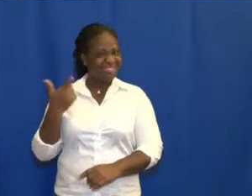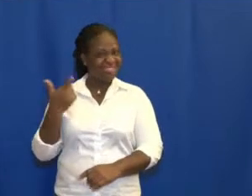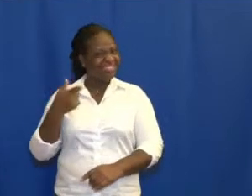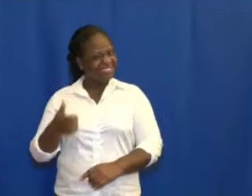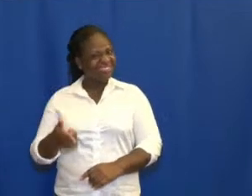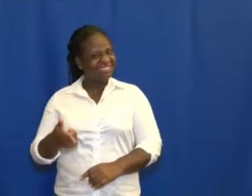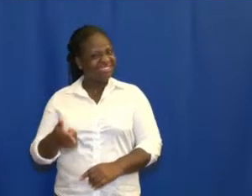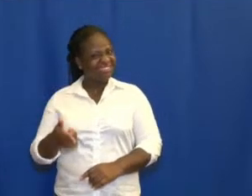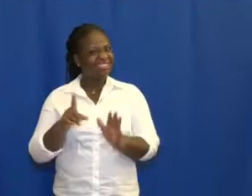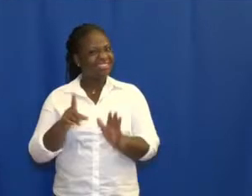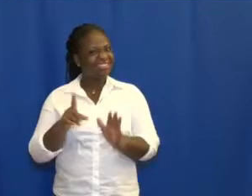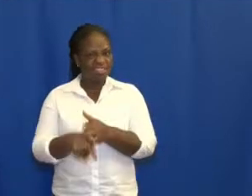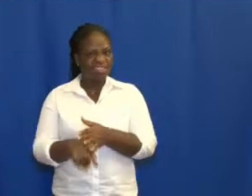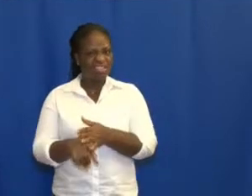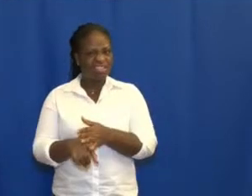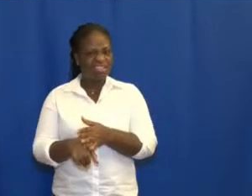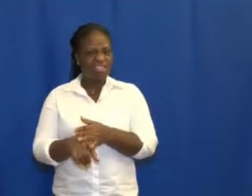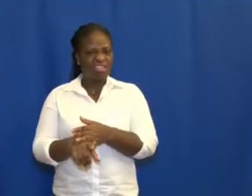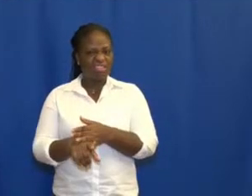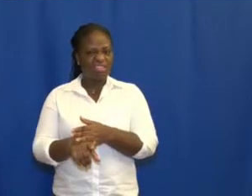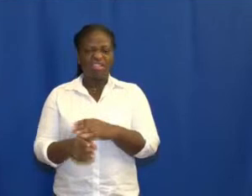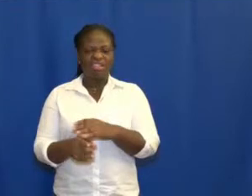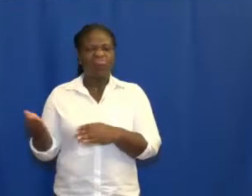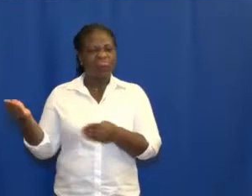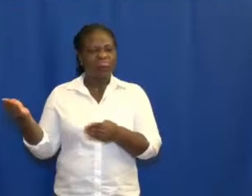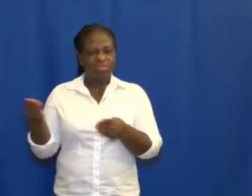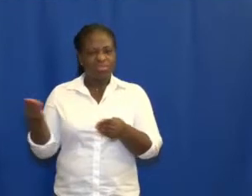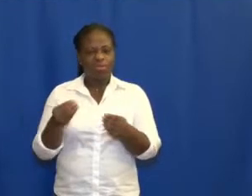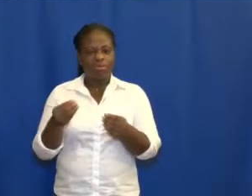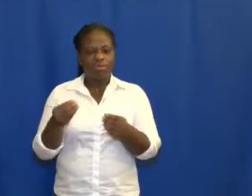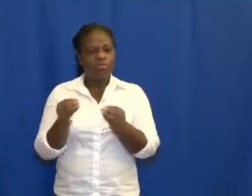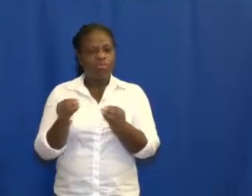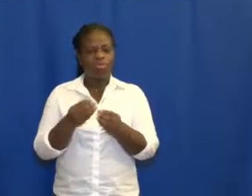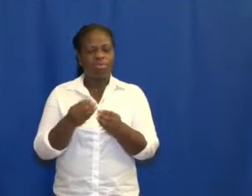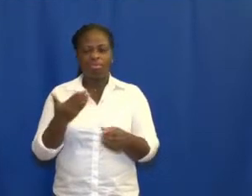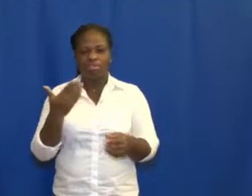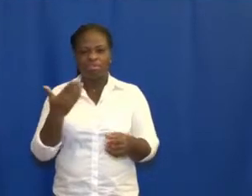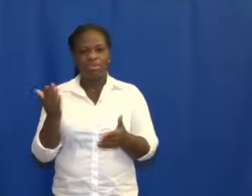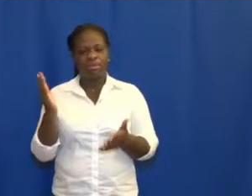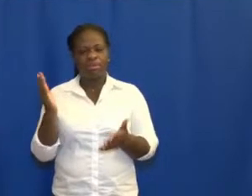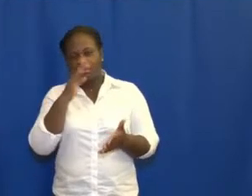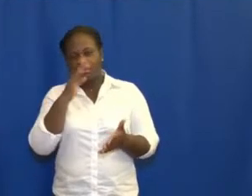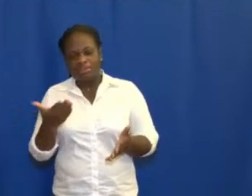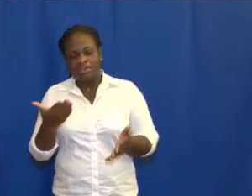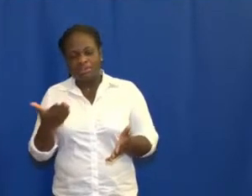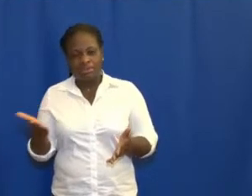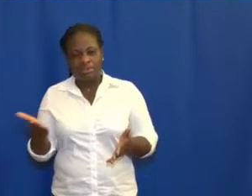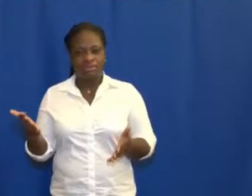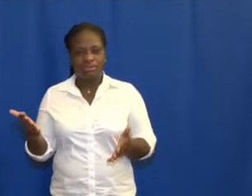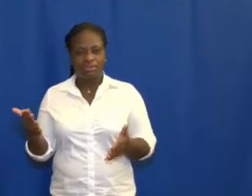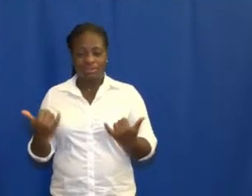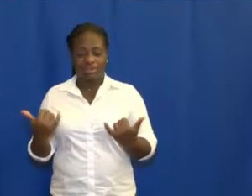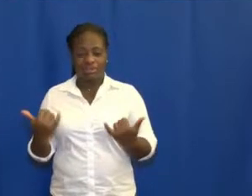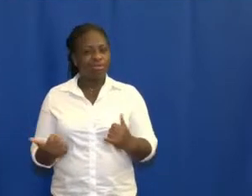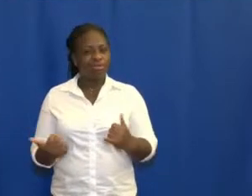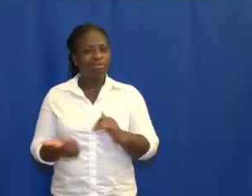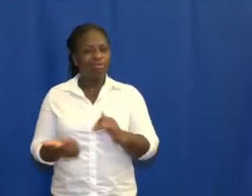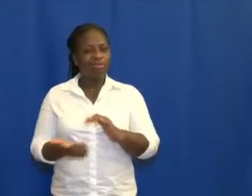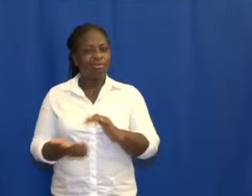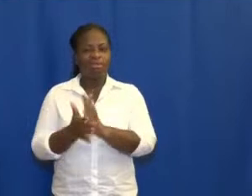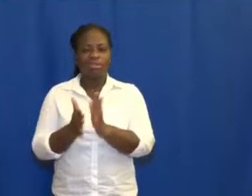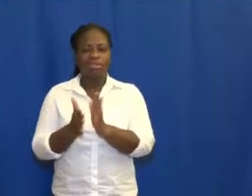ama yɛde nhwɛsoɔ bebree aba yɛ abrabom ɛde ahokyerɛ abrɛ yɛn